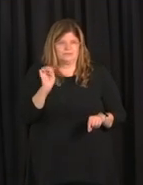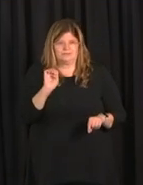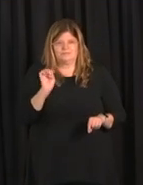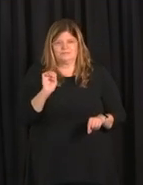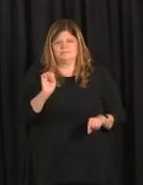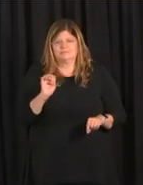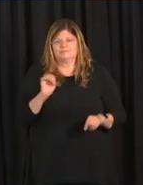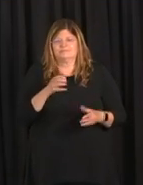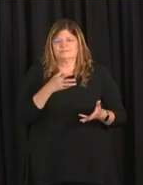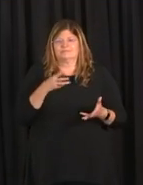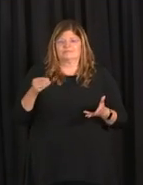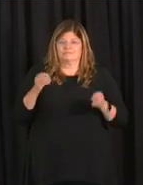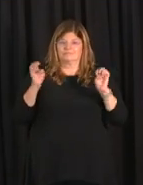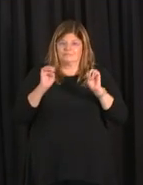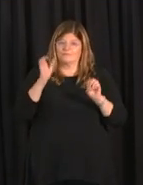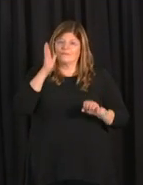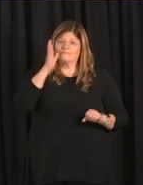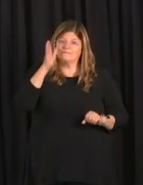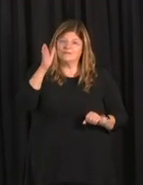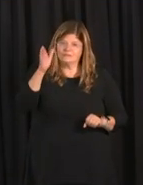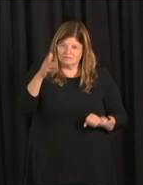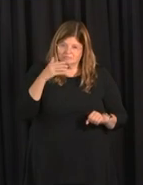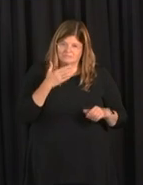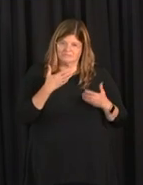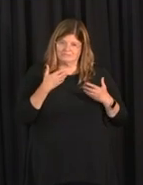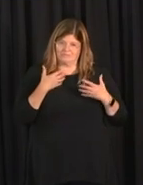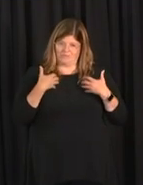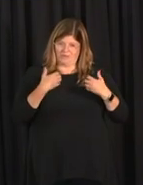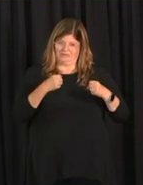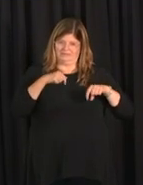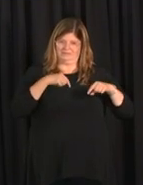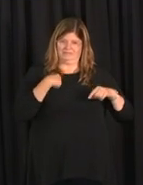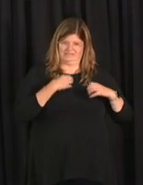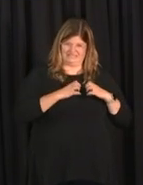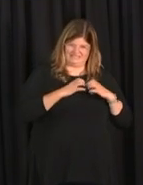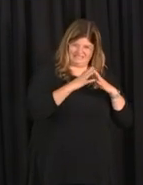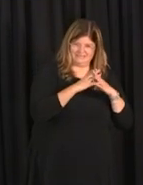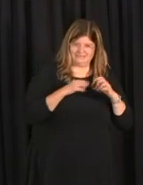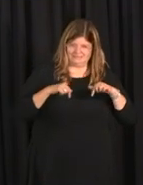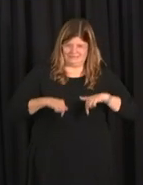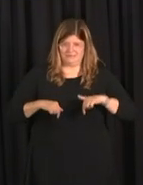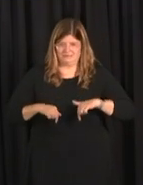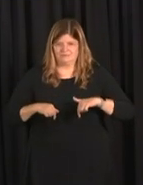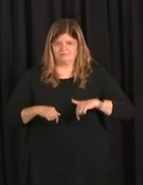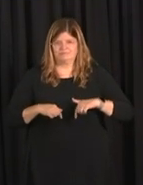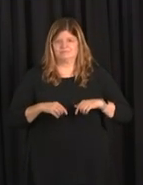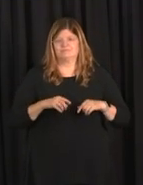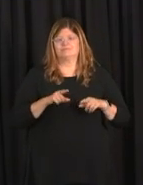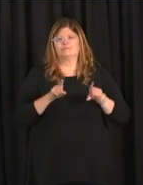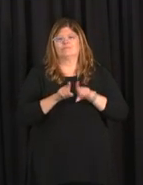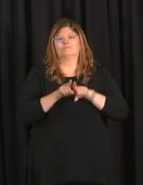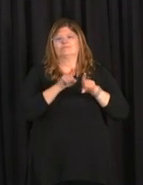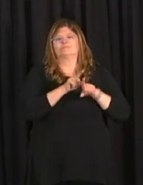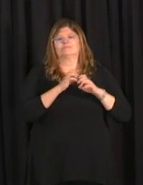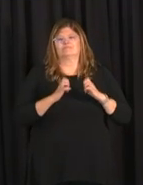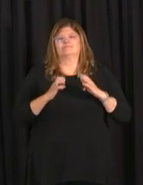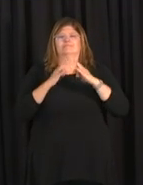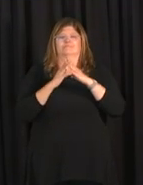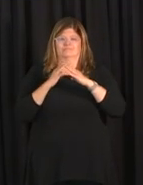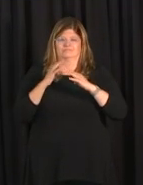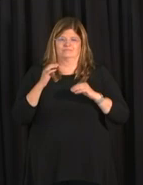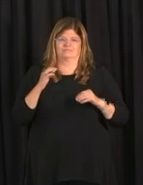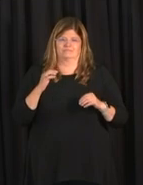and emergencies in the future because of the resilience that we've built. We've also built, I